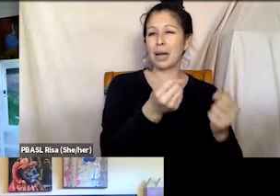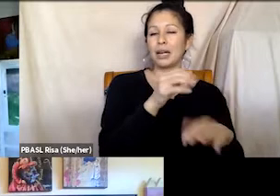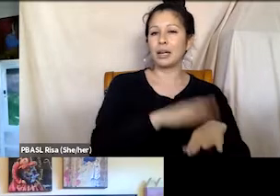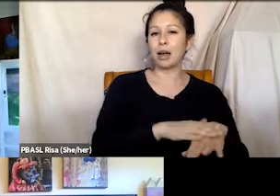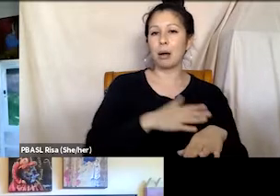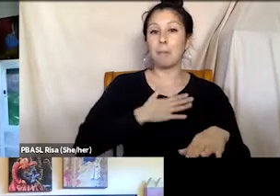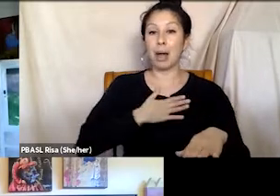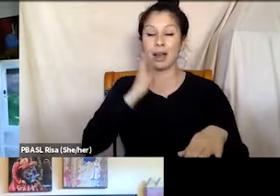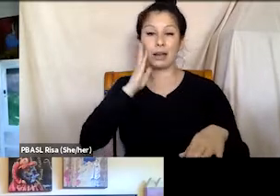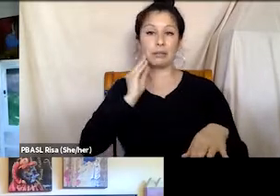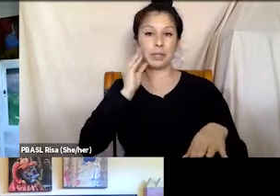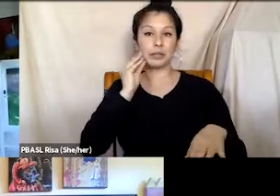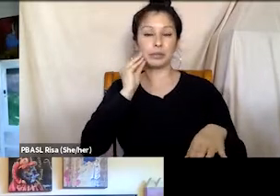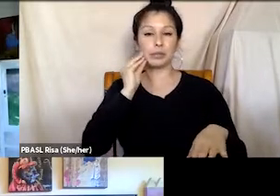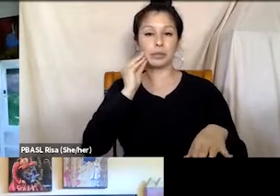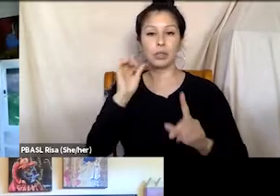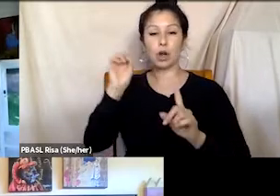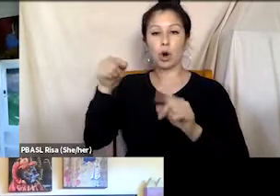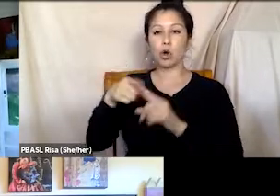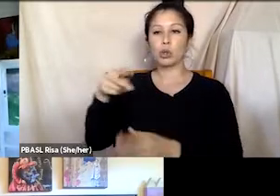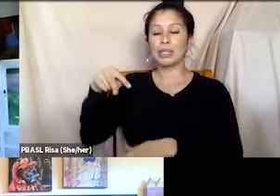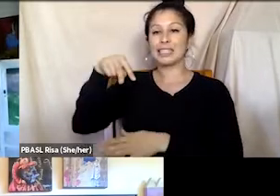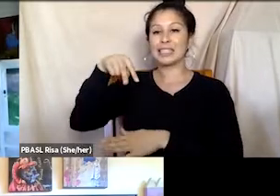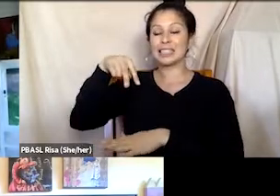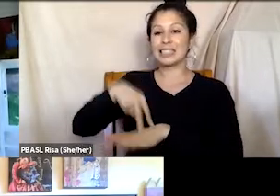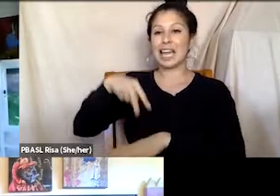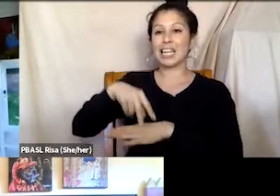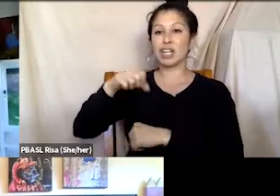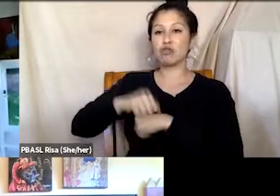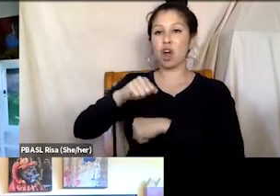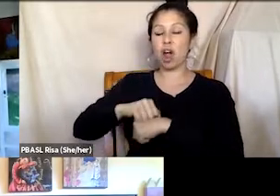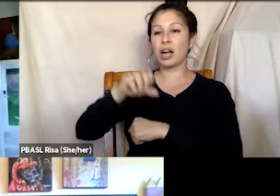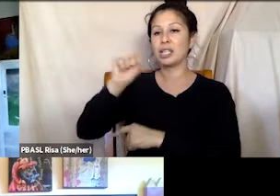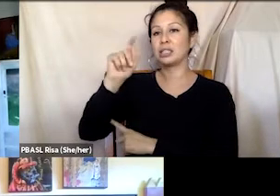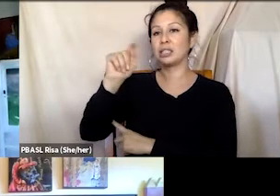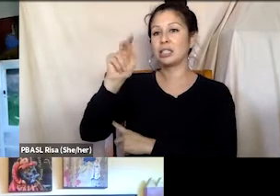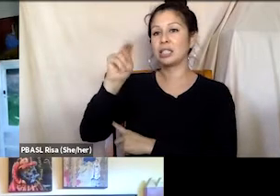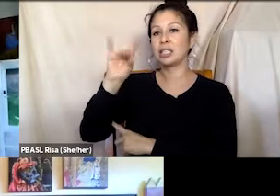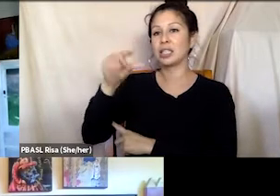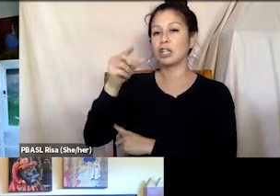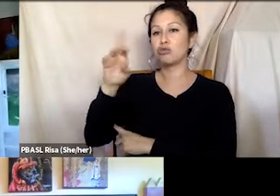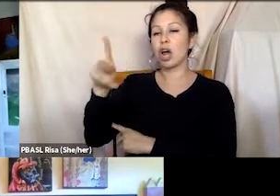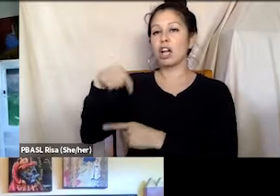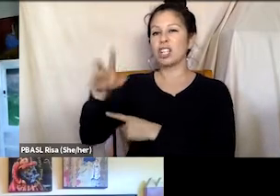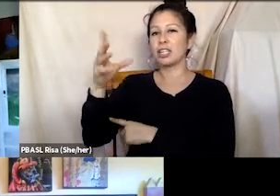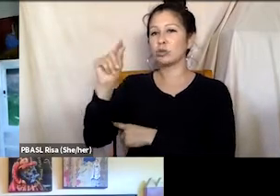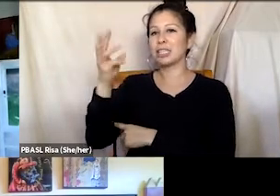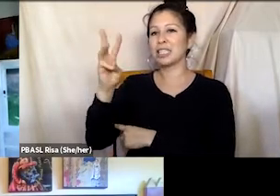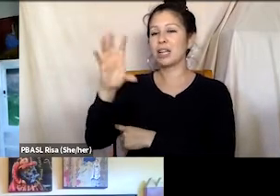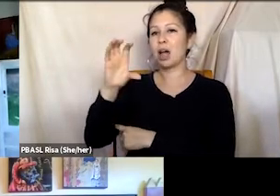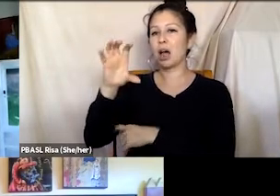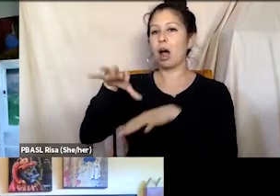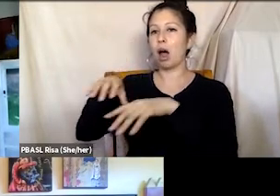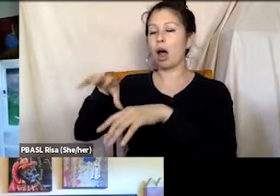my experience going to Standing Rock during the 2016 occupation. I'd organized a group of youth to go to support